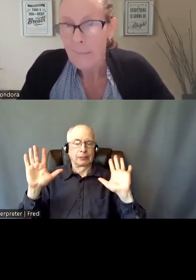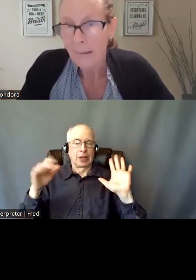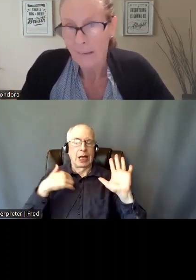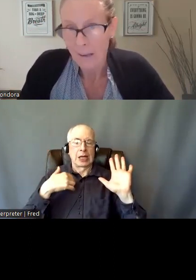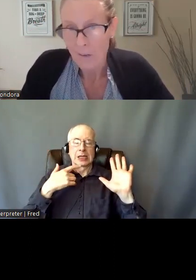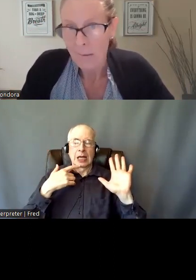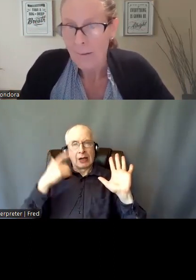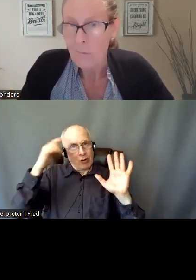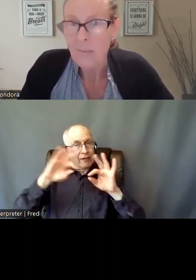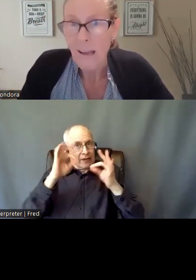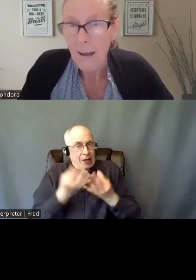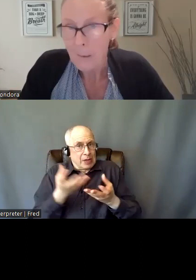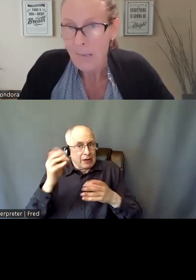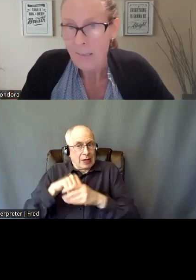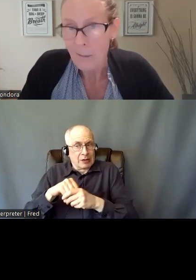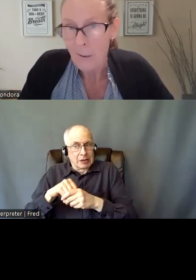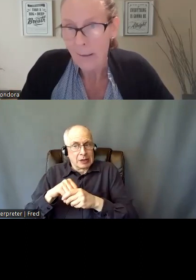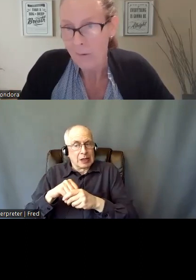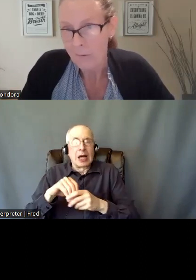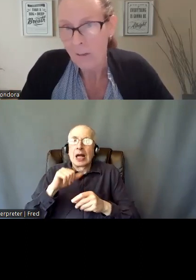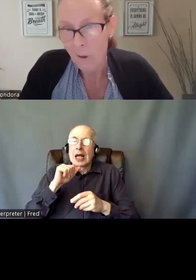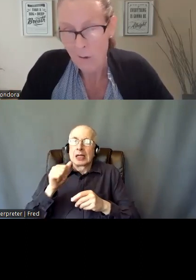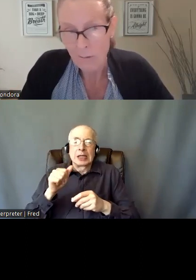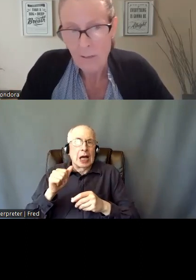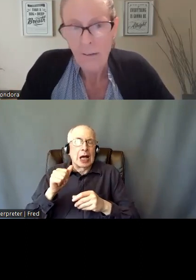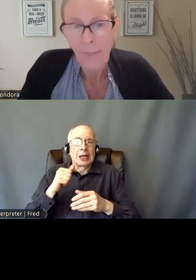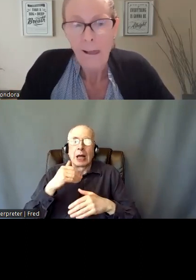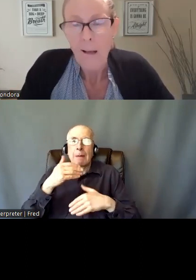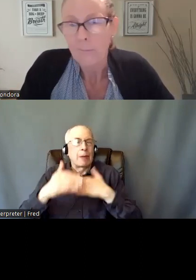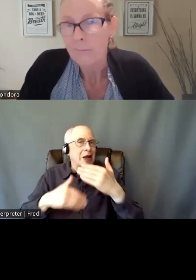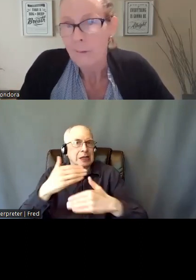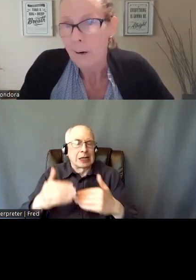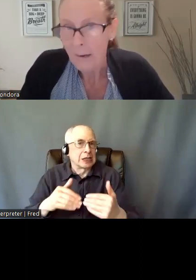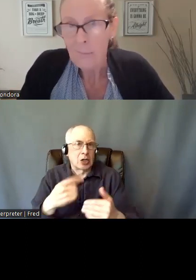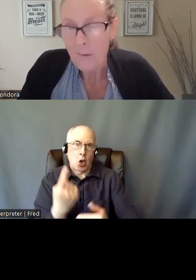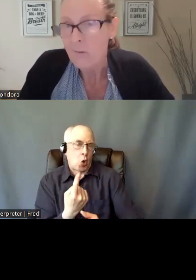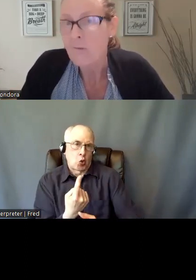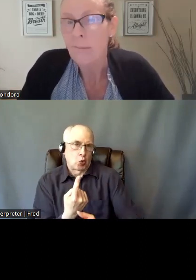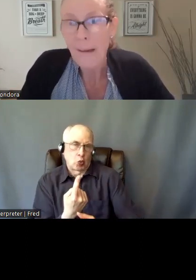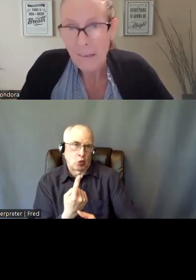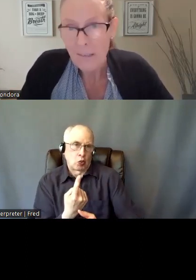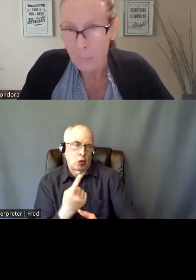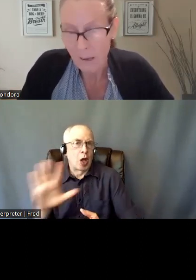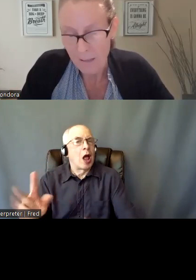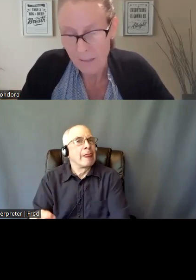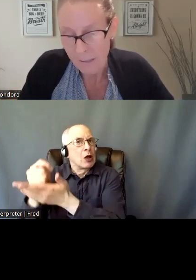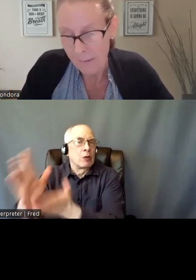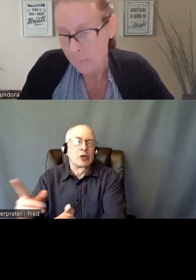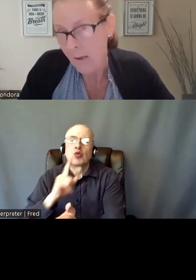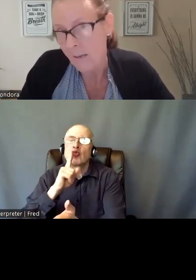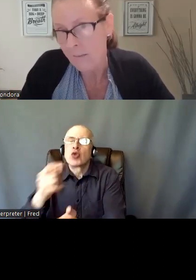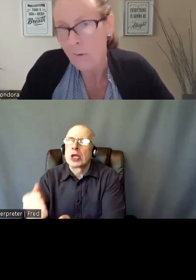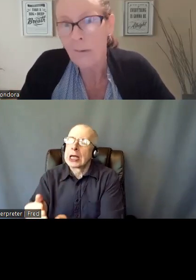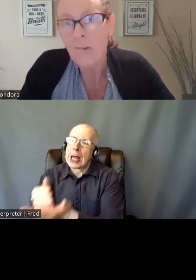of family engagement, this was not a process that we went through alone. Her therapist was a tremendous help to us in